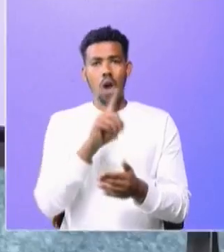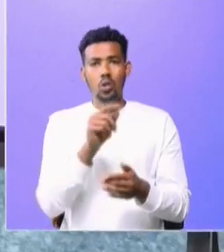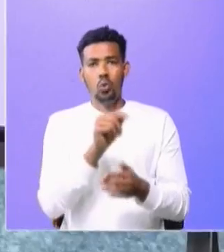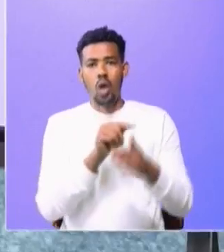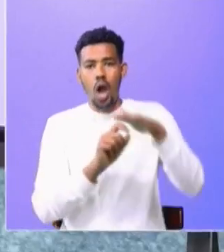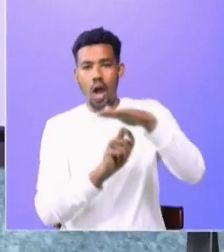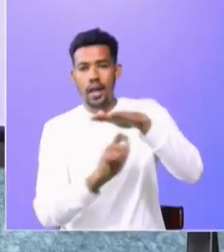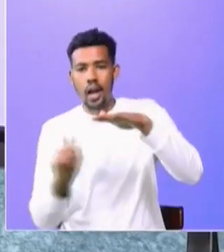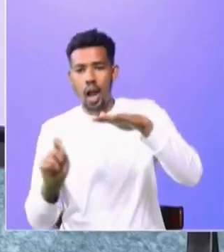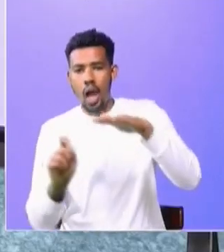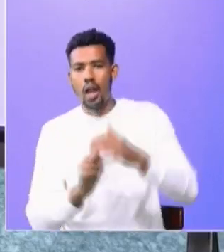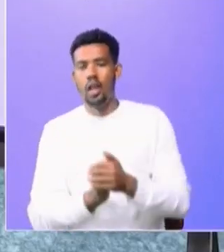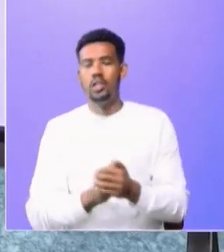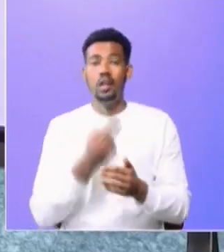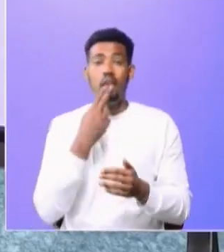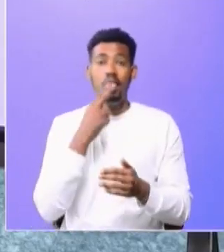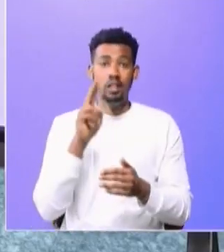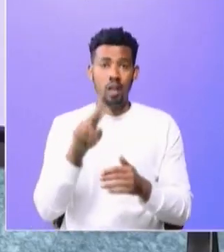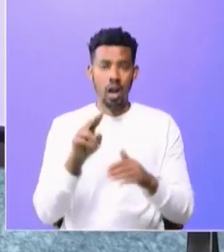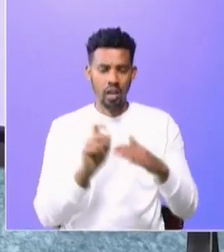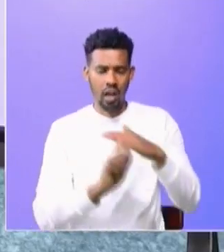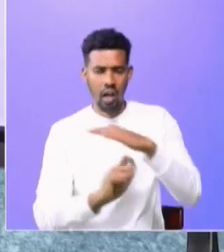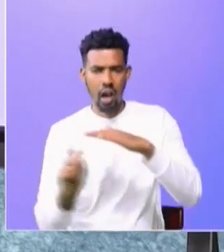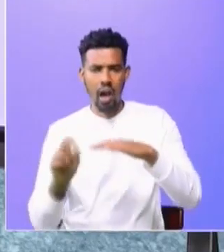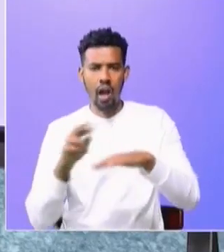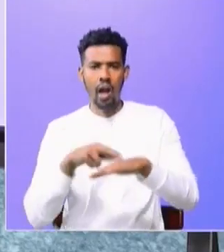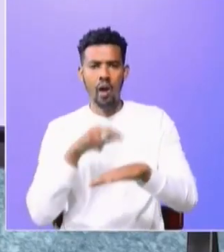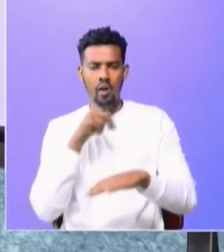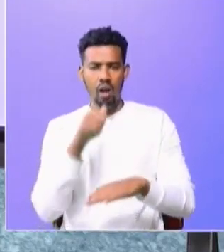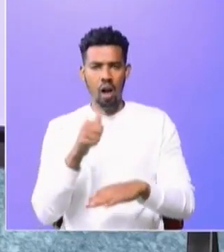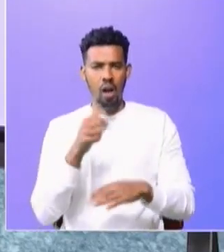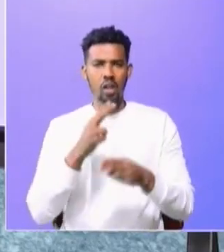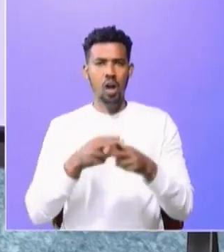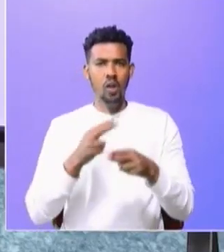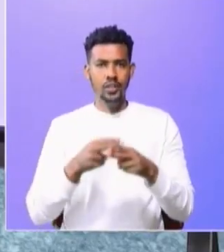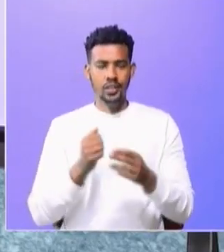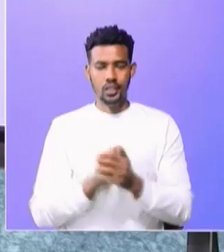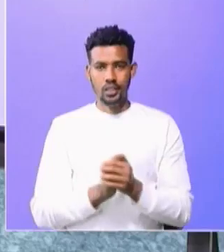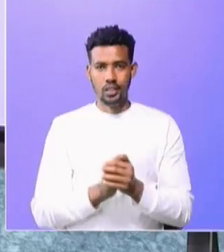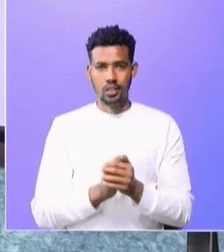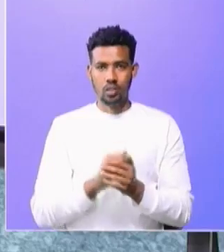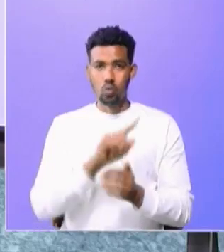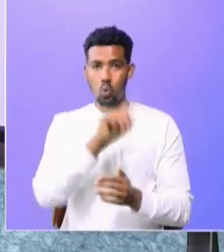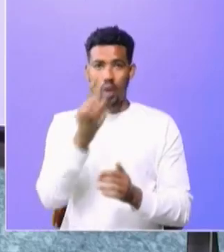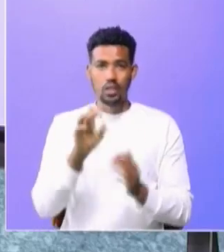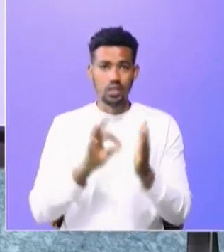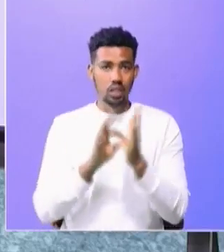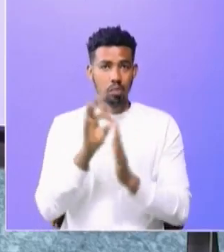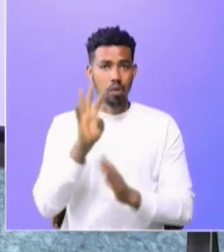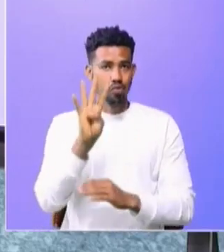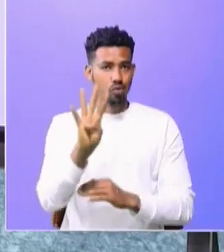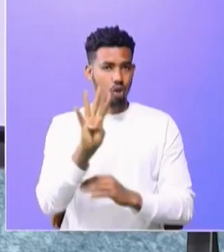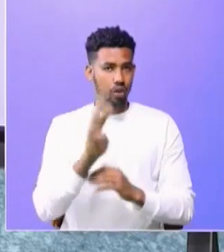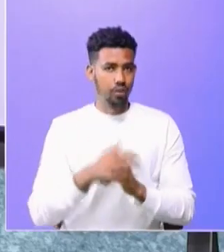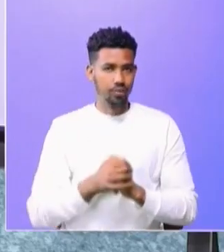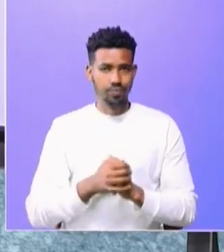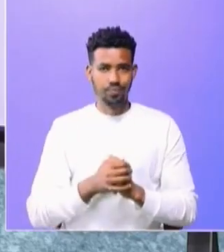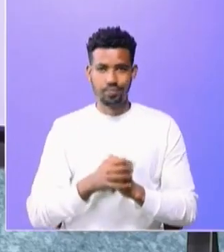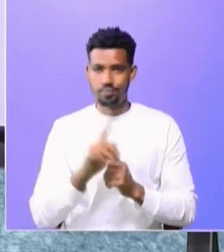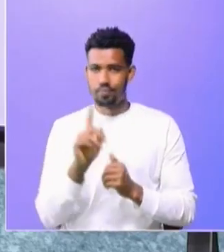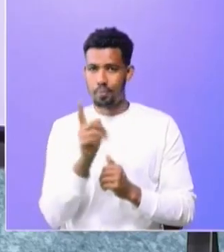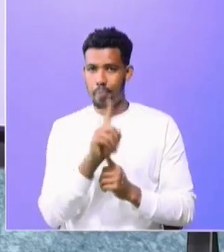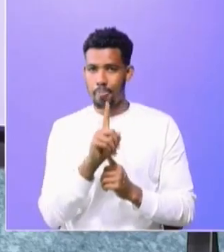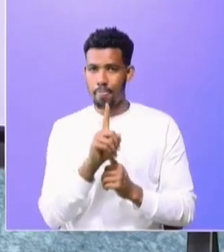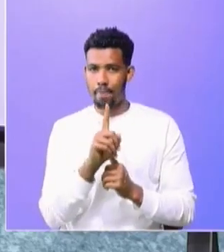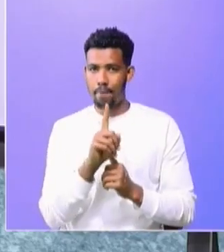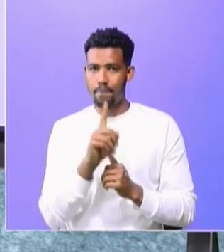because the instructions said underline the irregular nouns. Question number 4, feet.